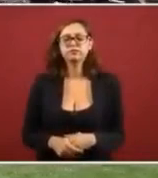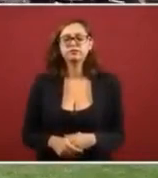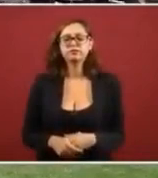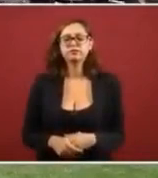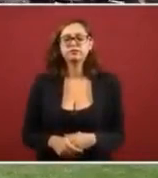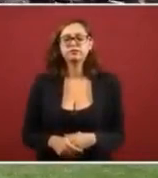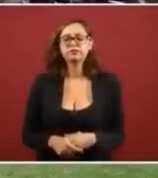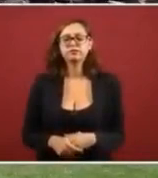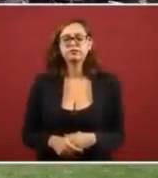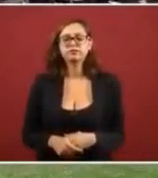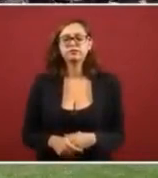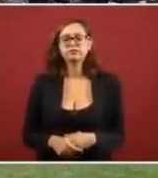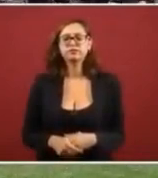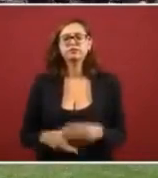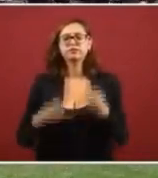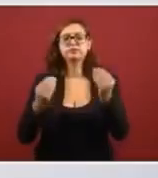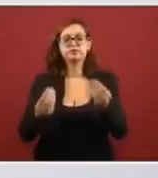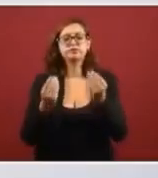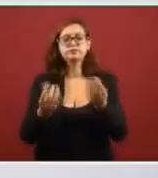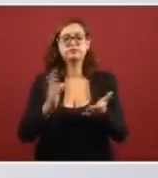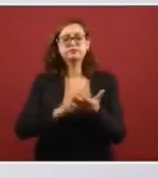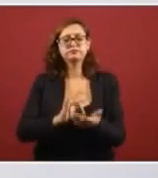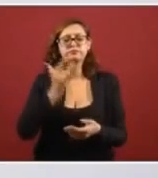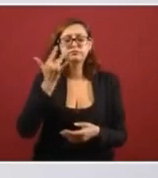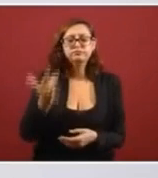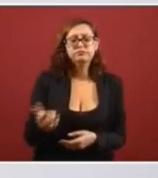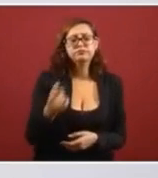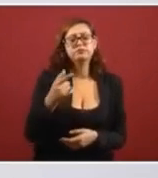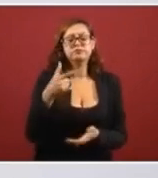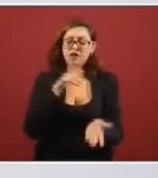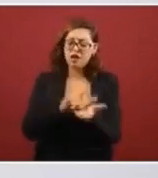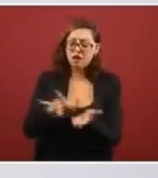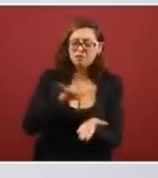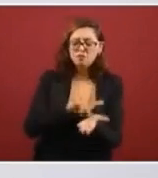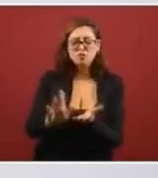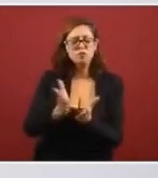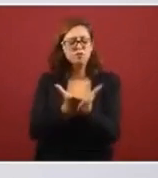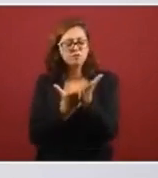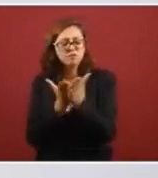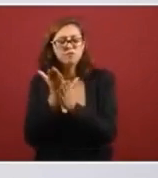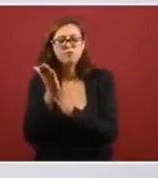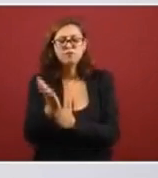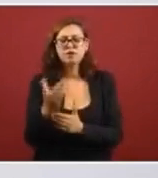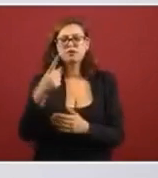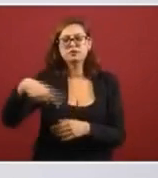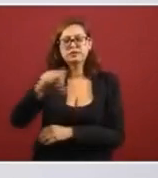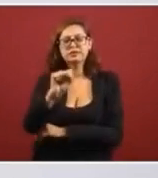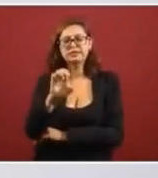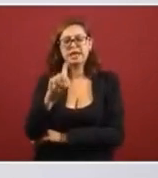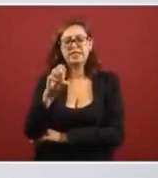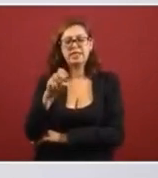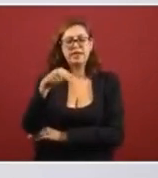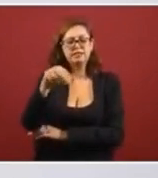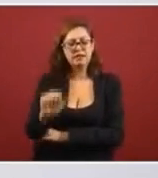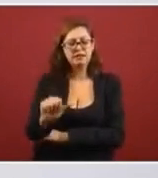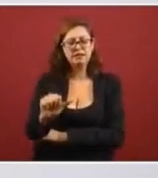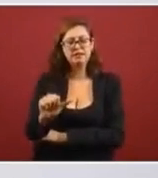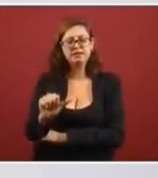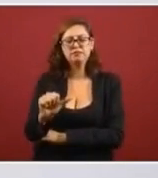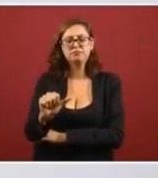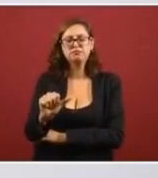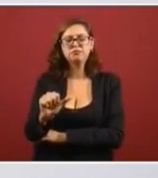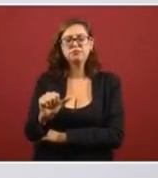I want to show my grateful that the support and the